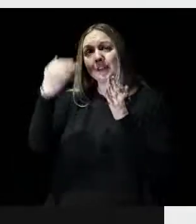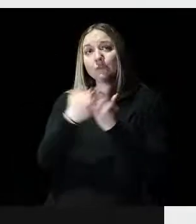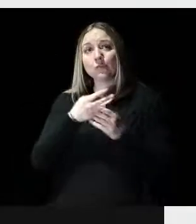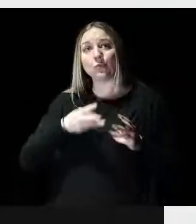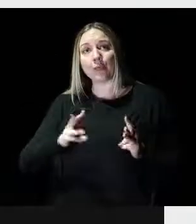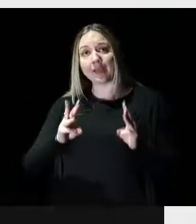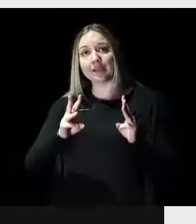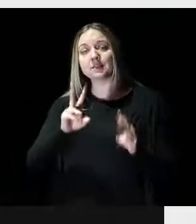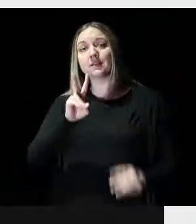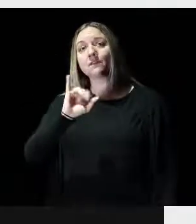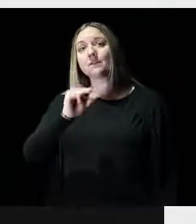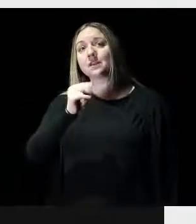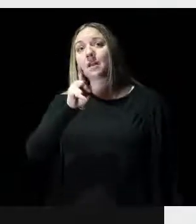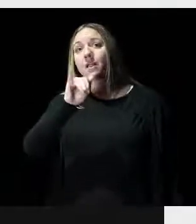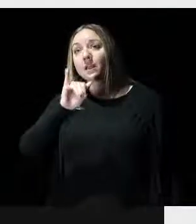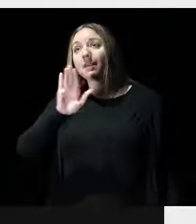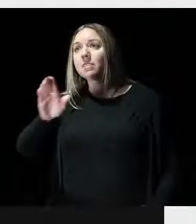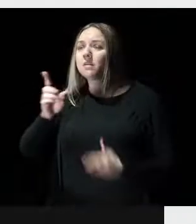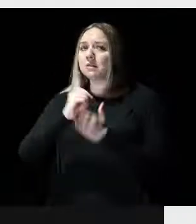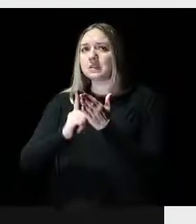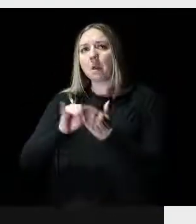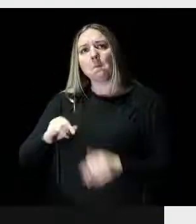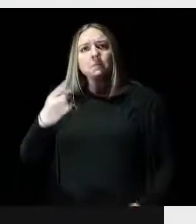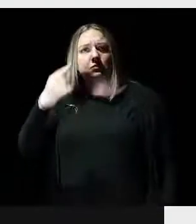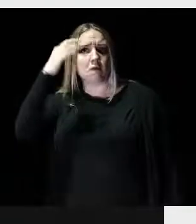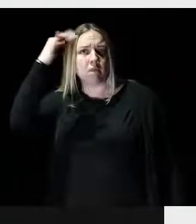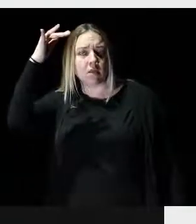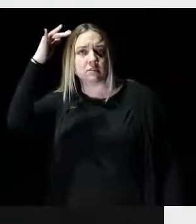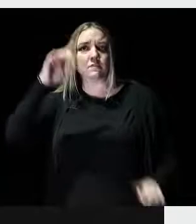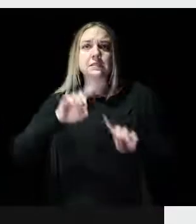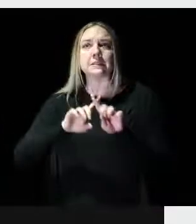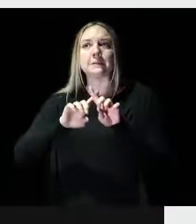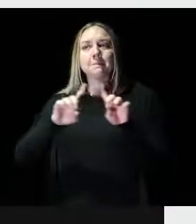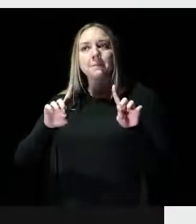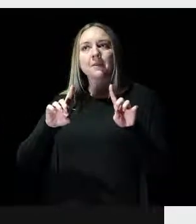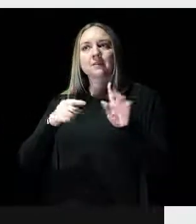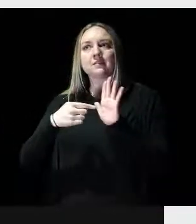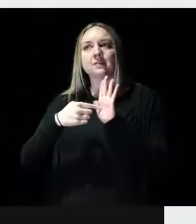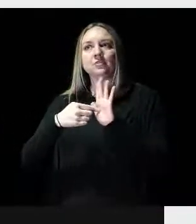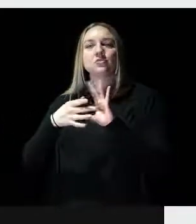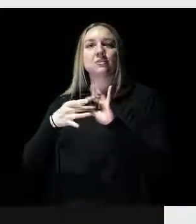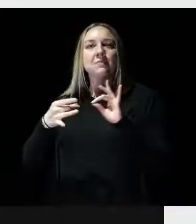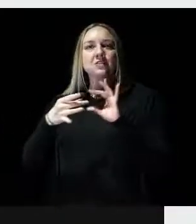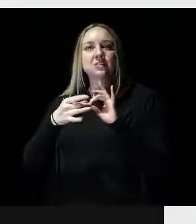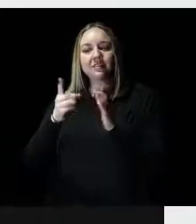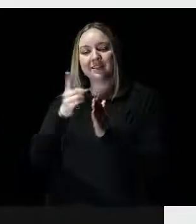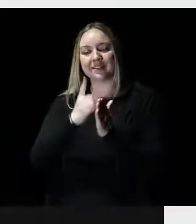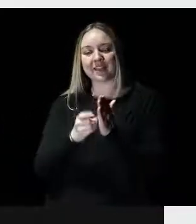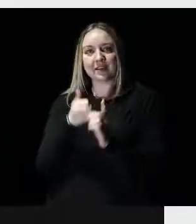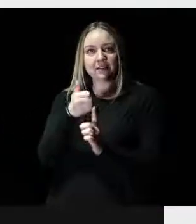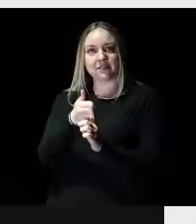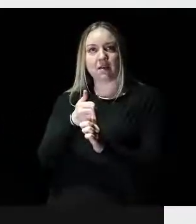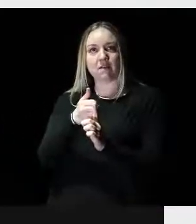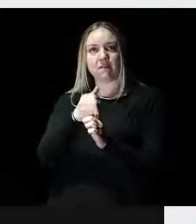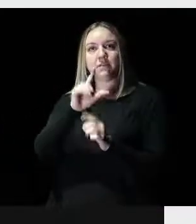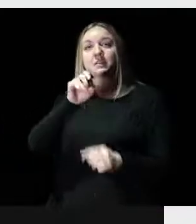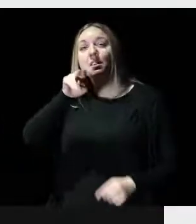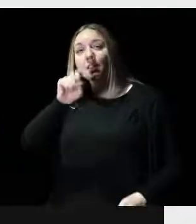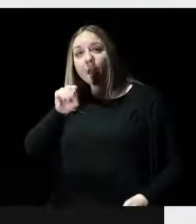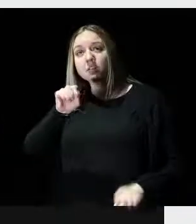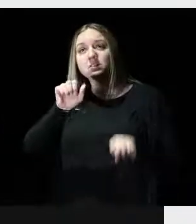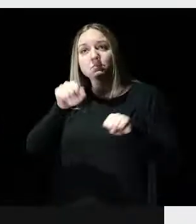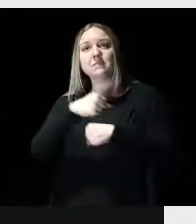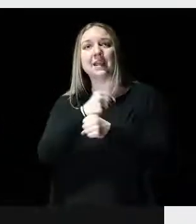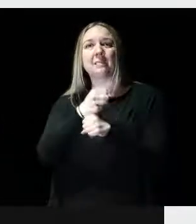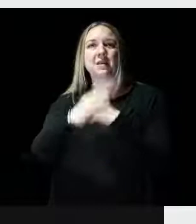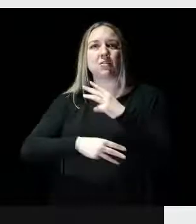design is one philosophy leaves us with a universal message that design is a lens through which we can envision a more inclusive and